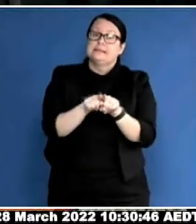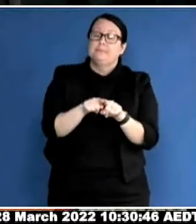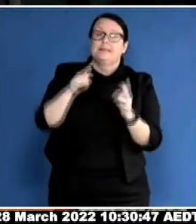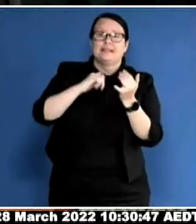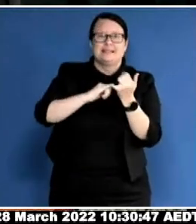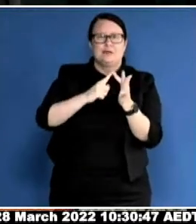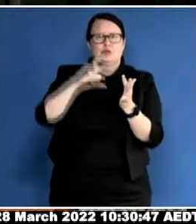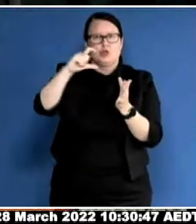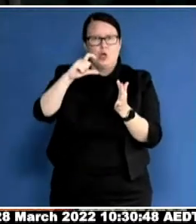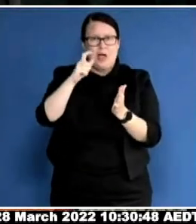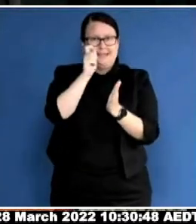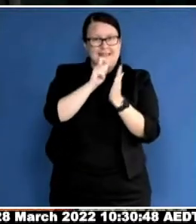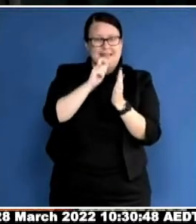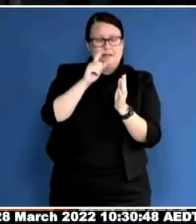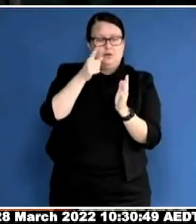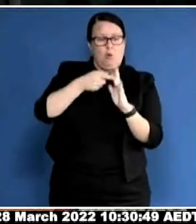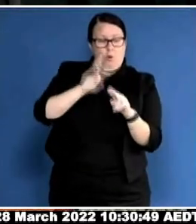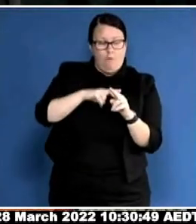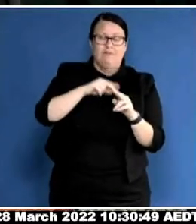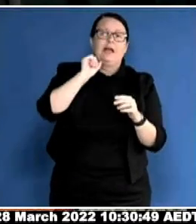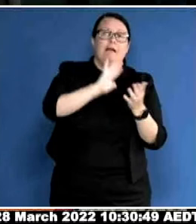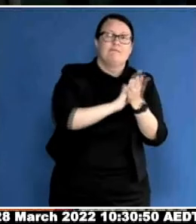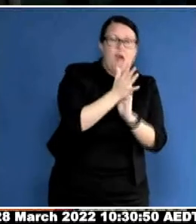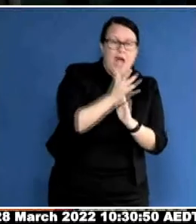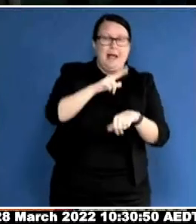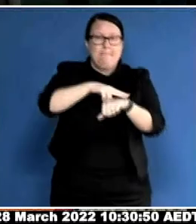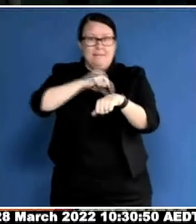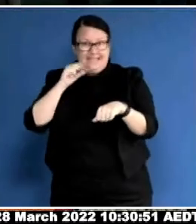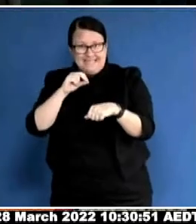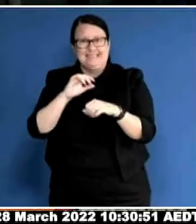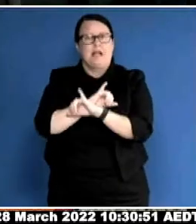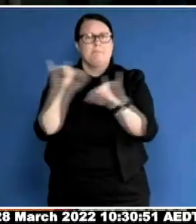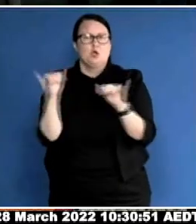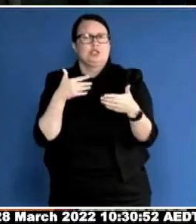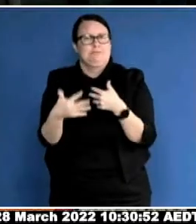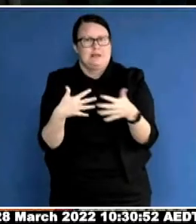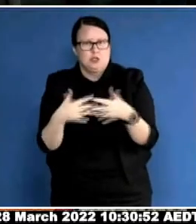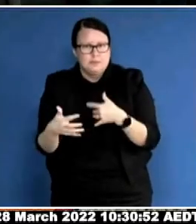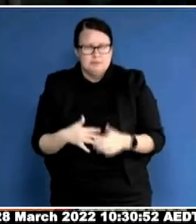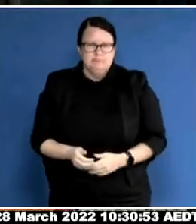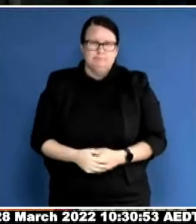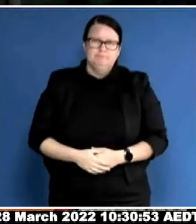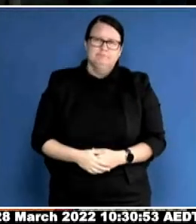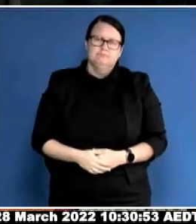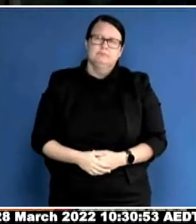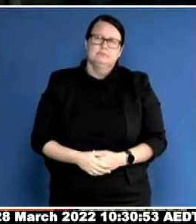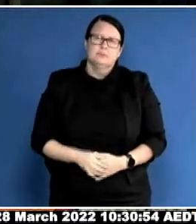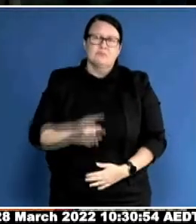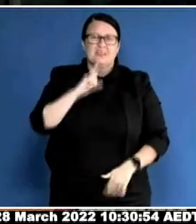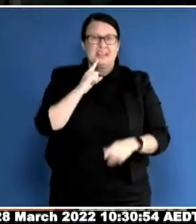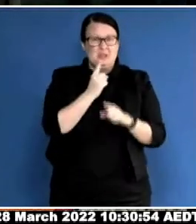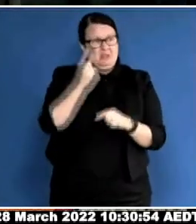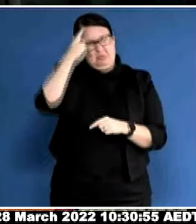Police, Fire and Emergency Management. He will tell you Tasmania has been a world leader in responding to